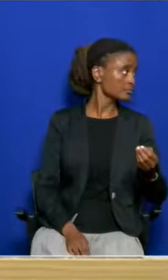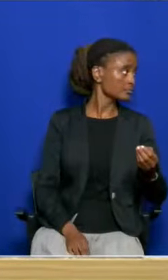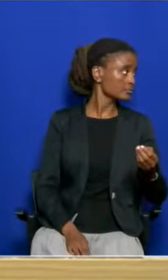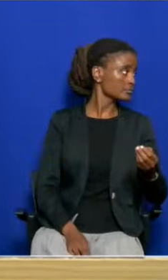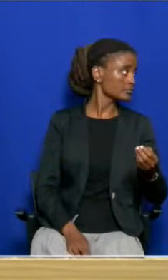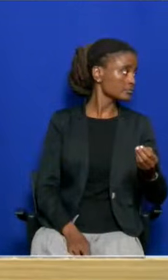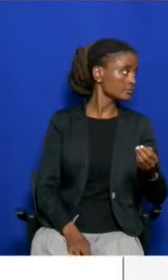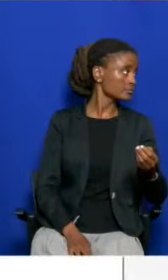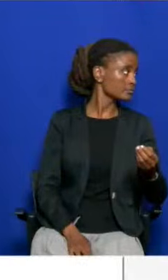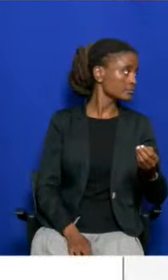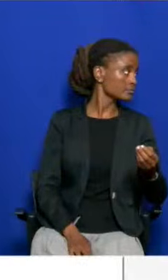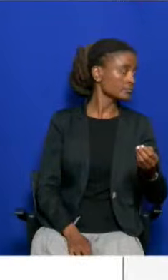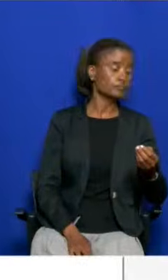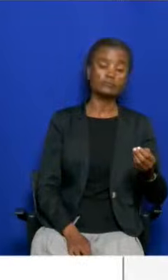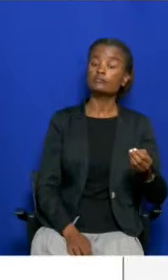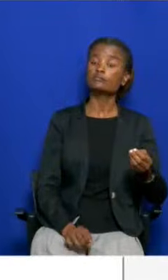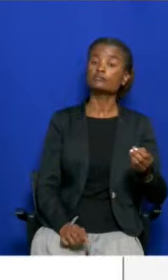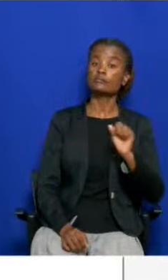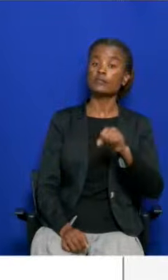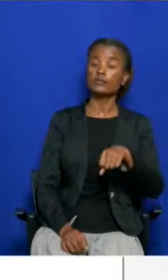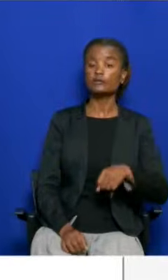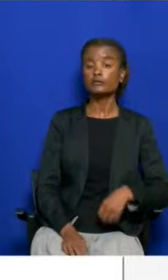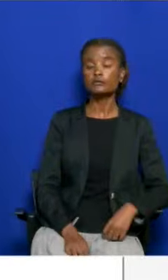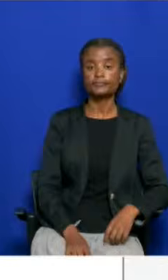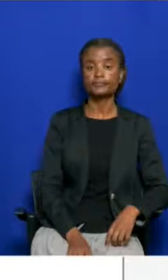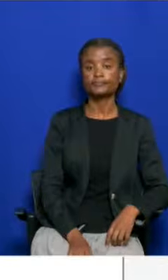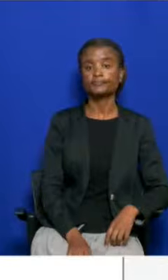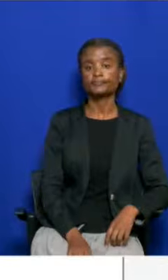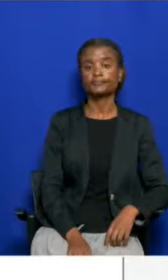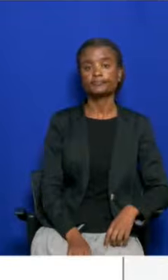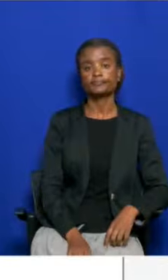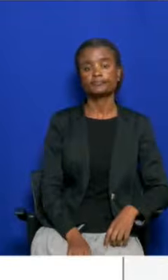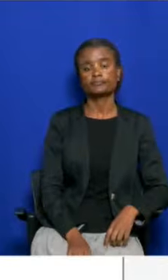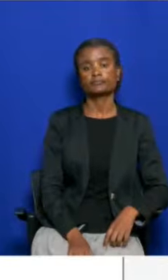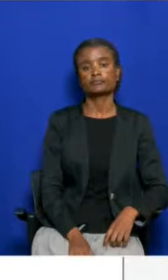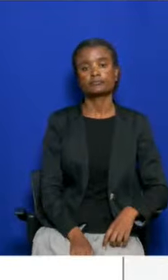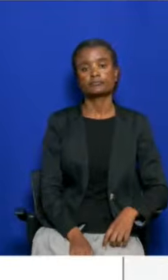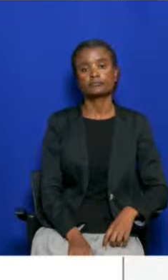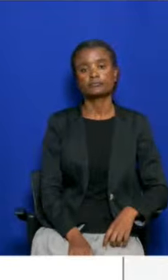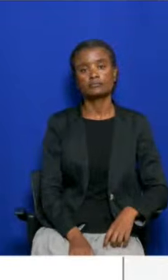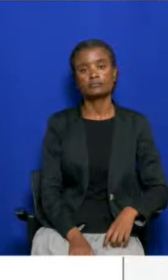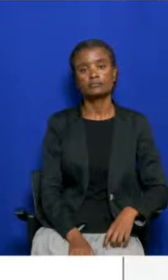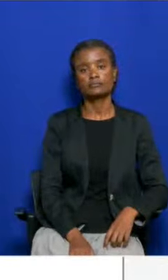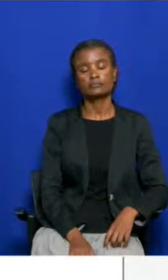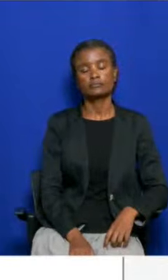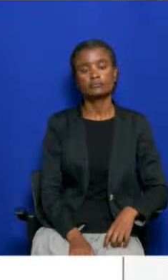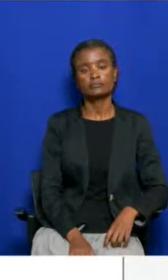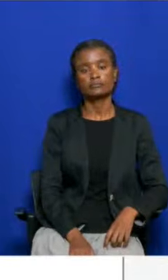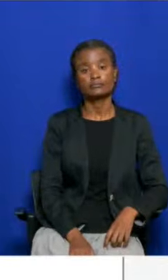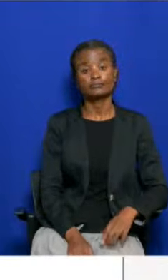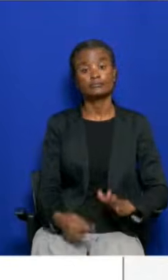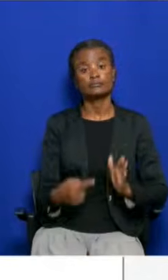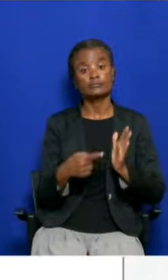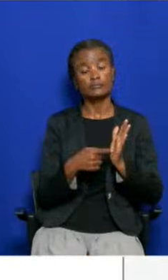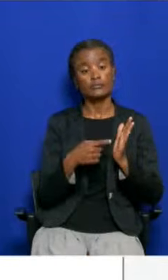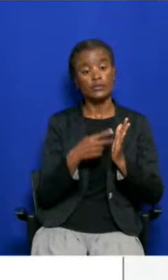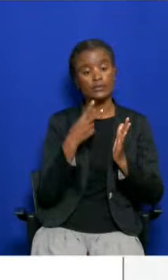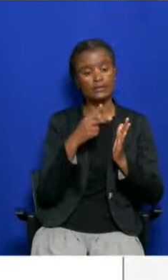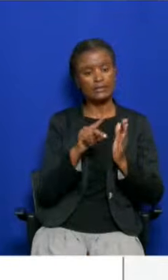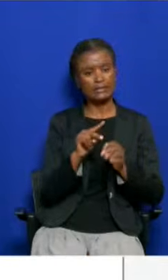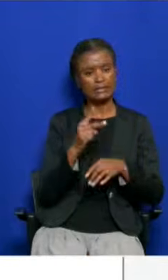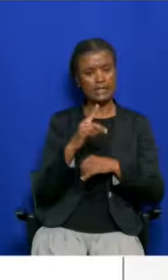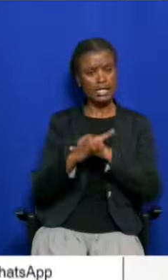Yes, I have it. And there, what you'll see in the second last chat on that page is